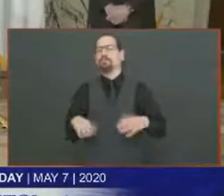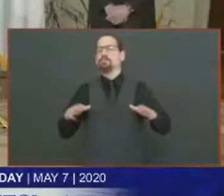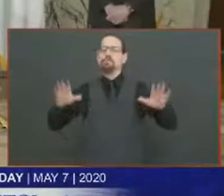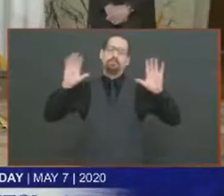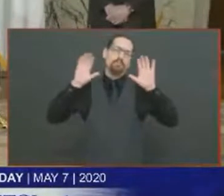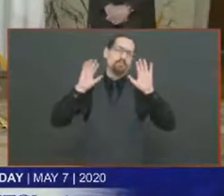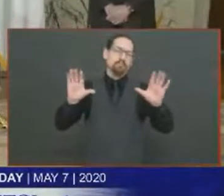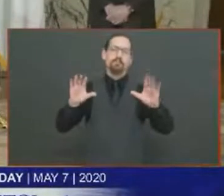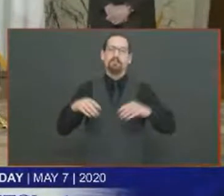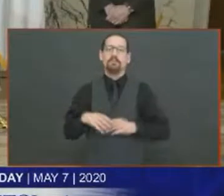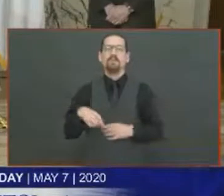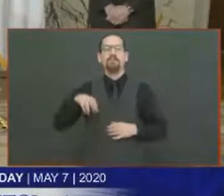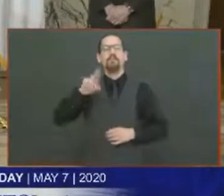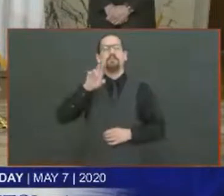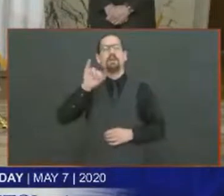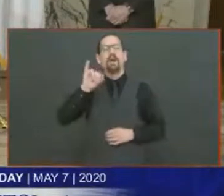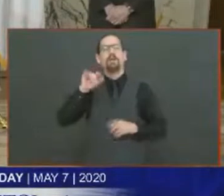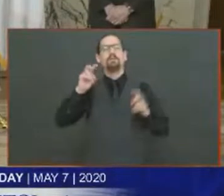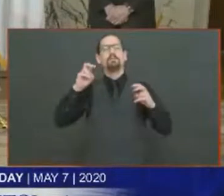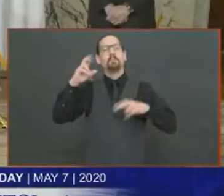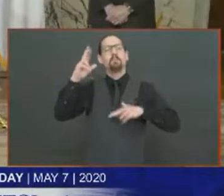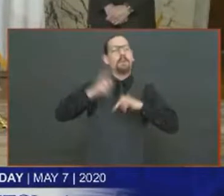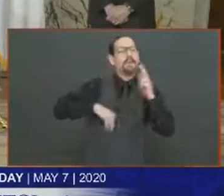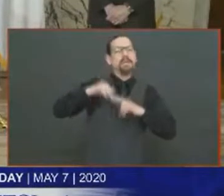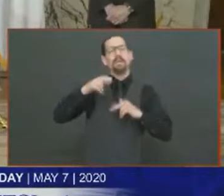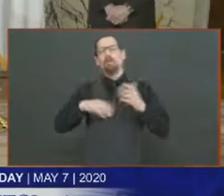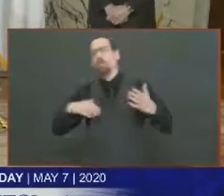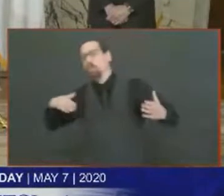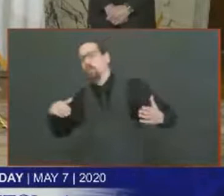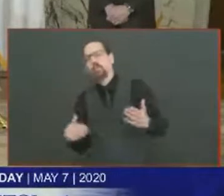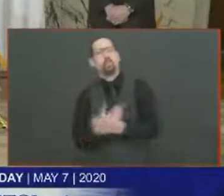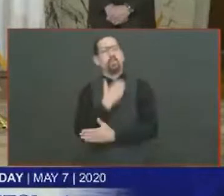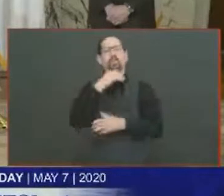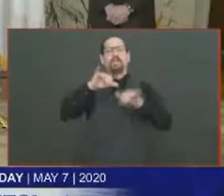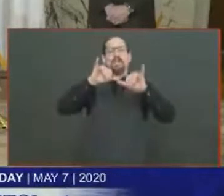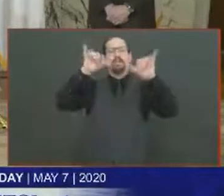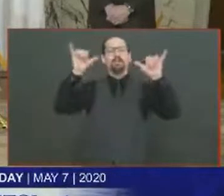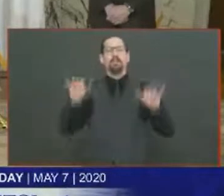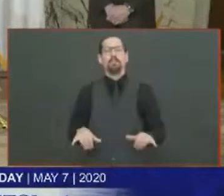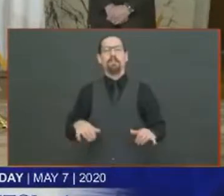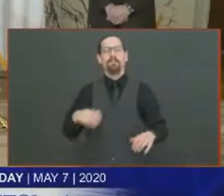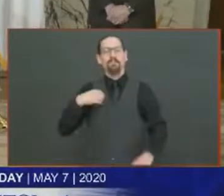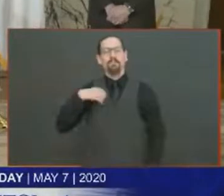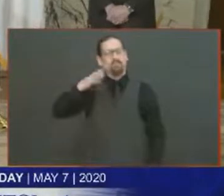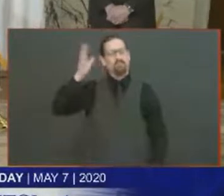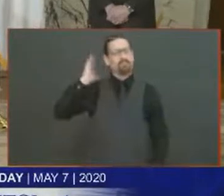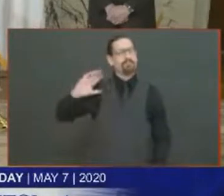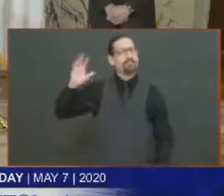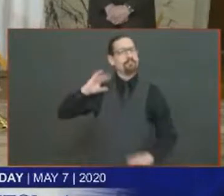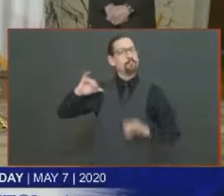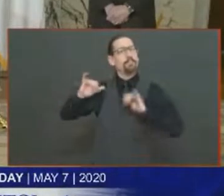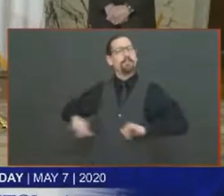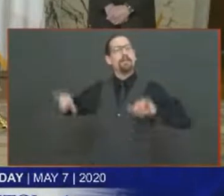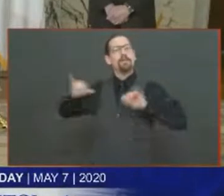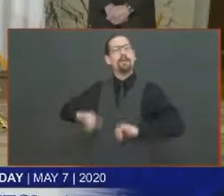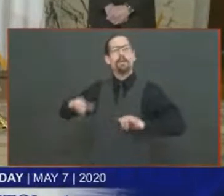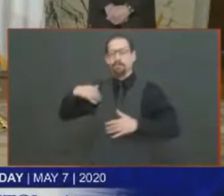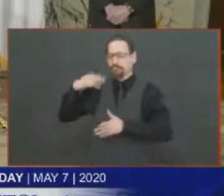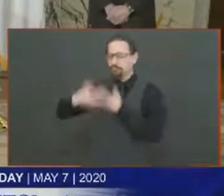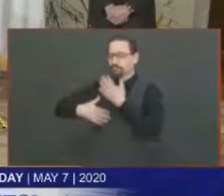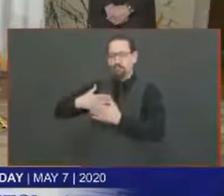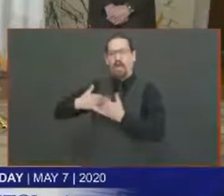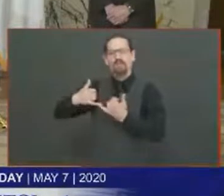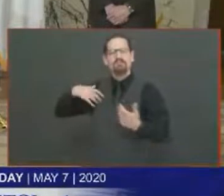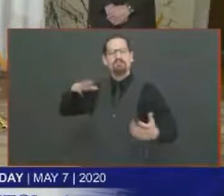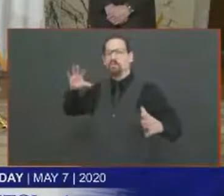system from scratch to enable us to go back to work safely